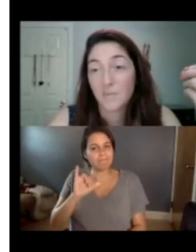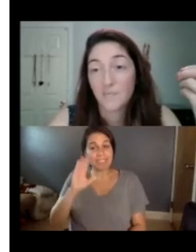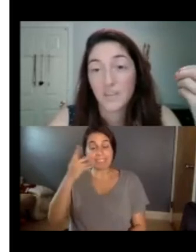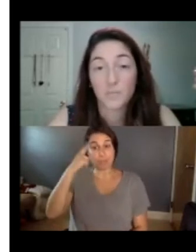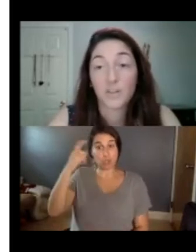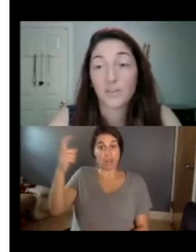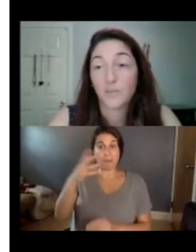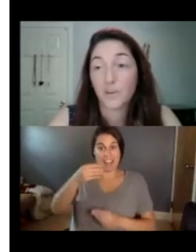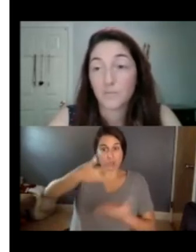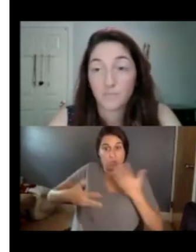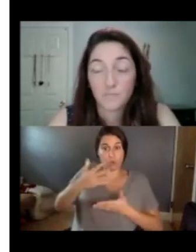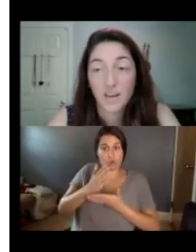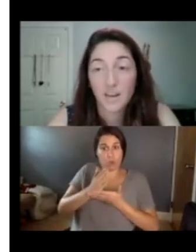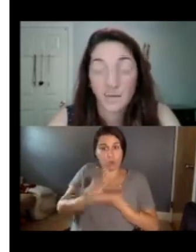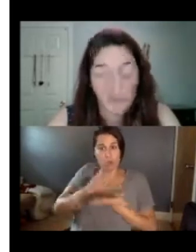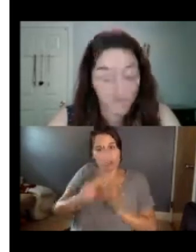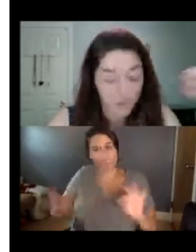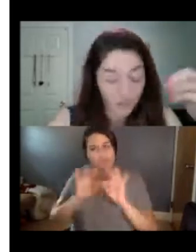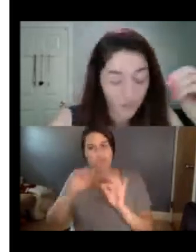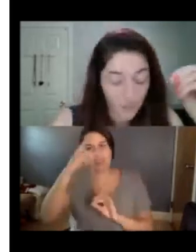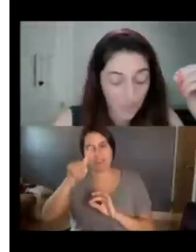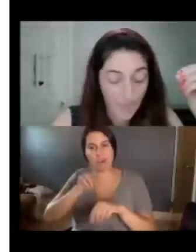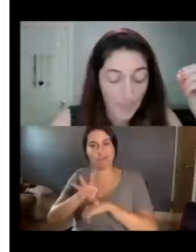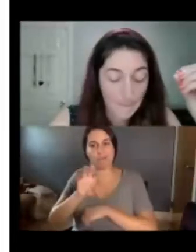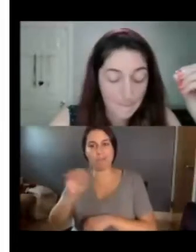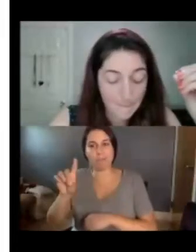dreaming is important for waking mood.